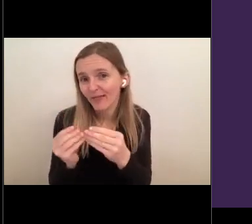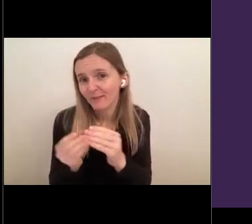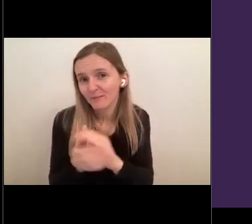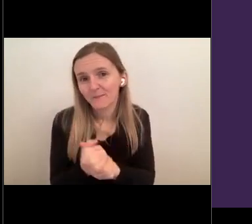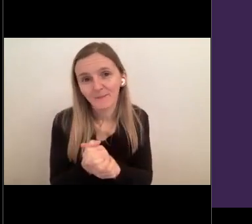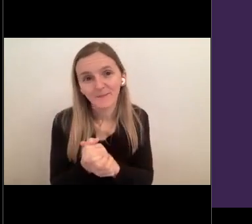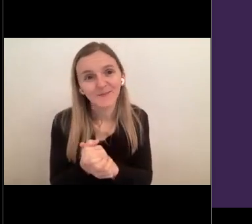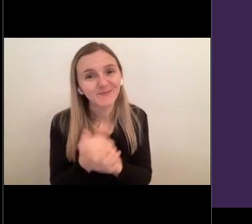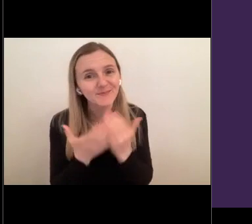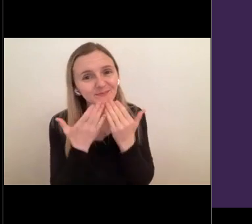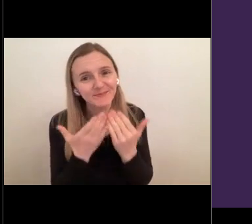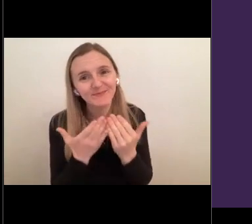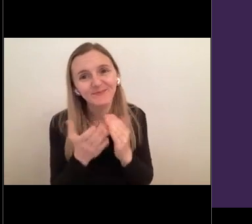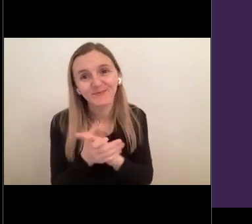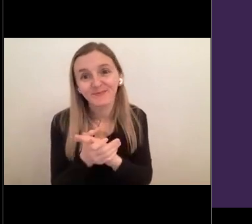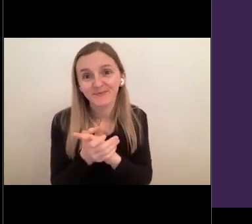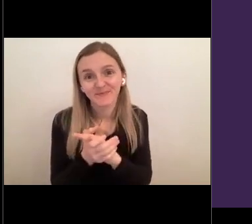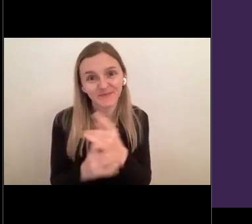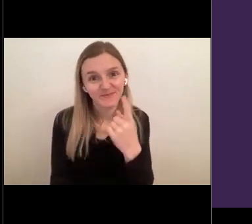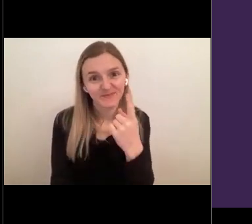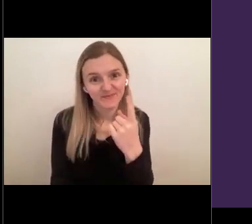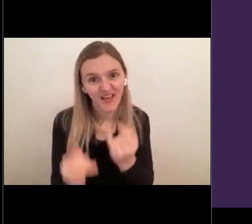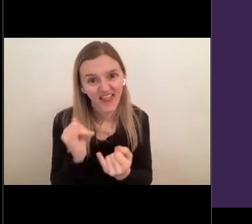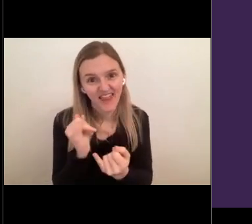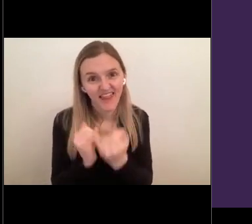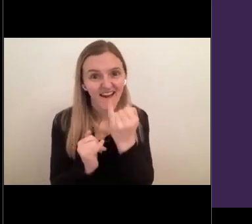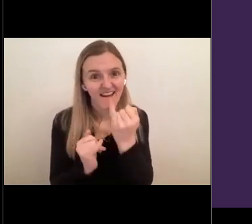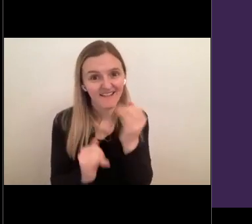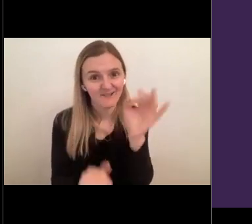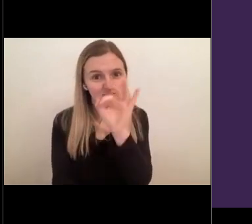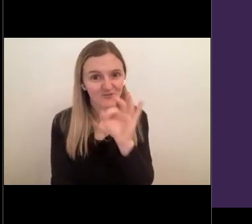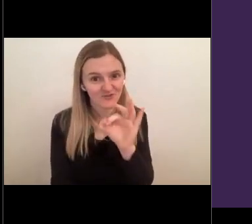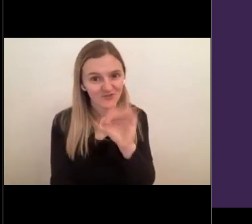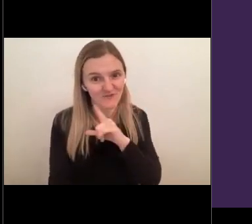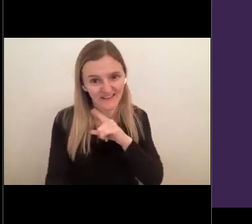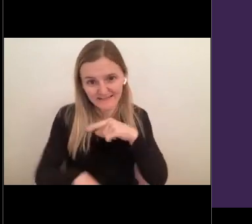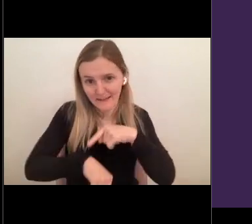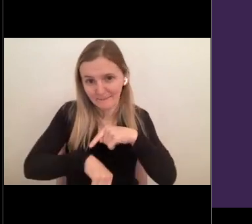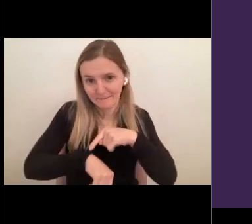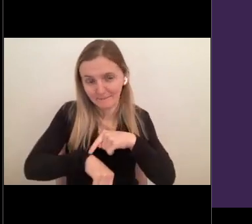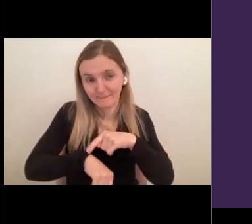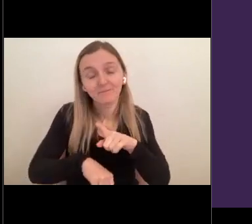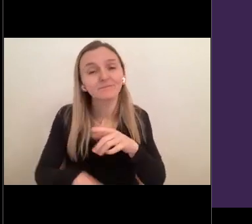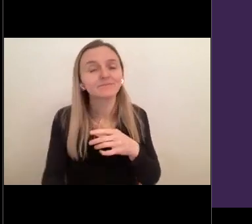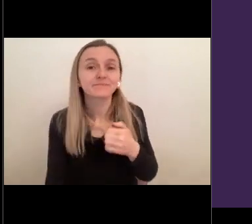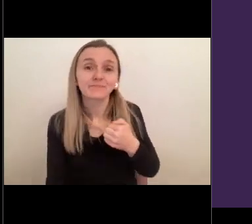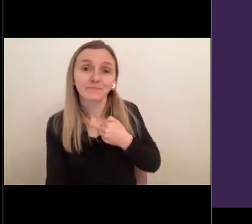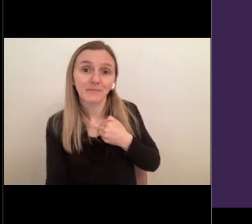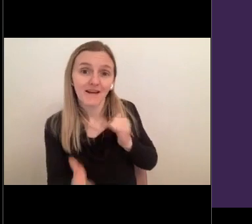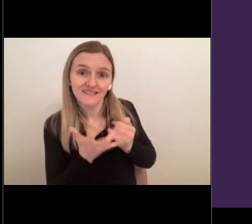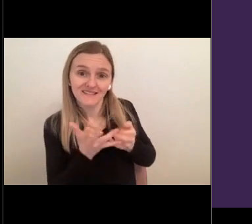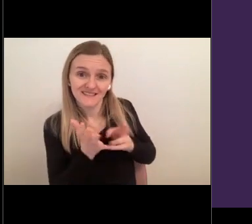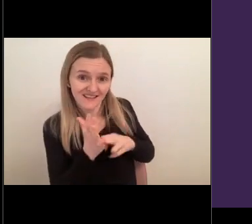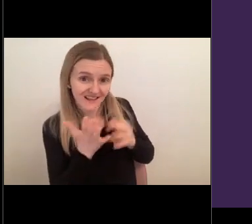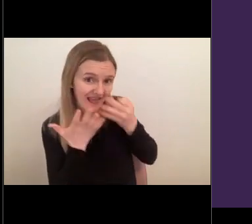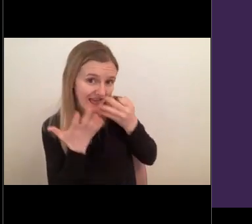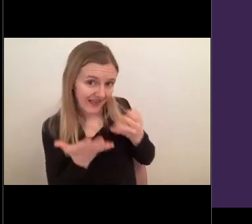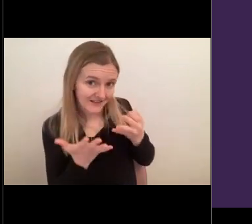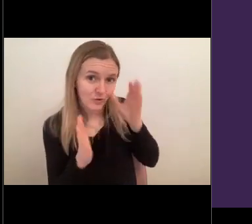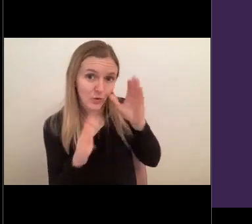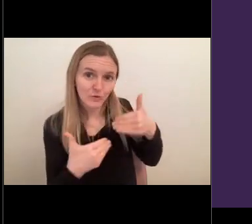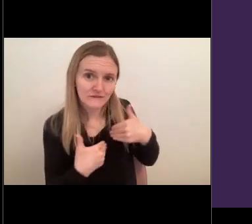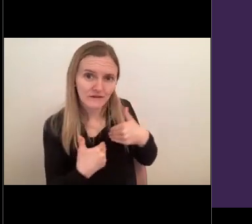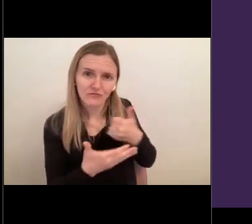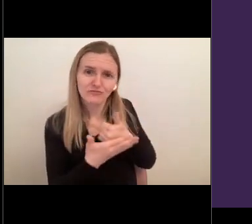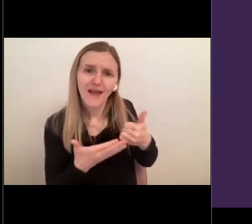Thank you. Final question, because I know we're running out of time. So my son, who is 8 and autistic, is often hitting his